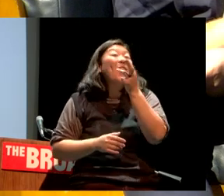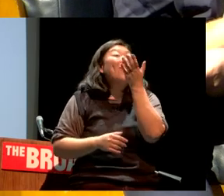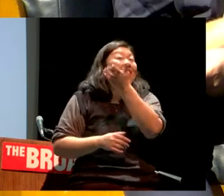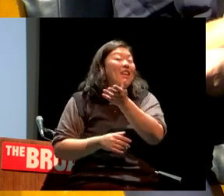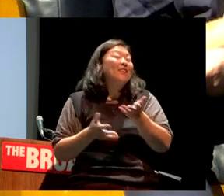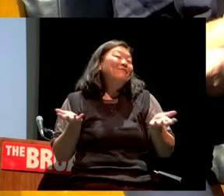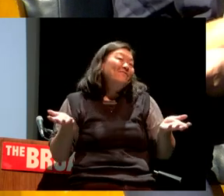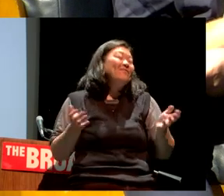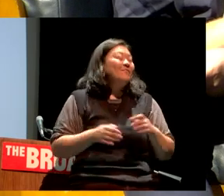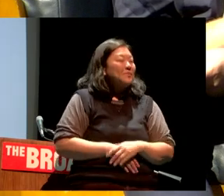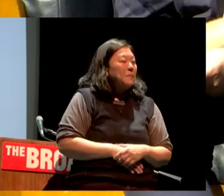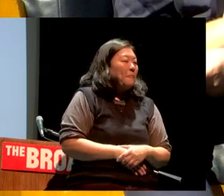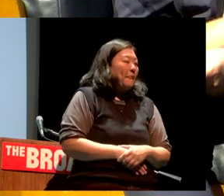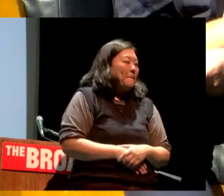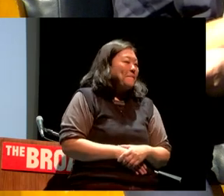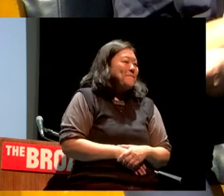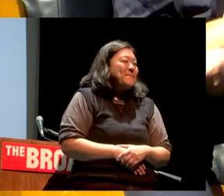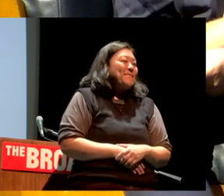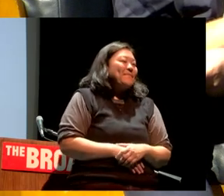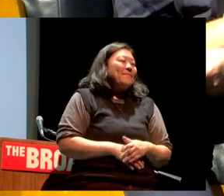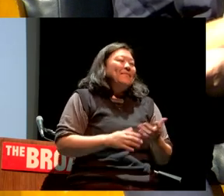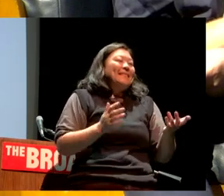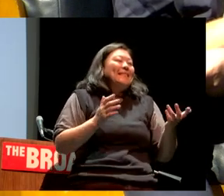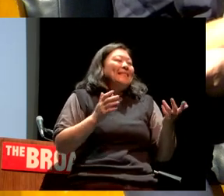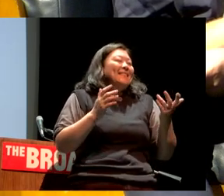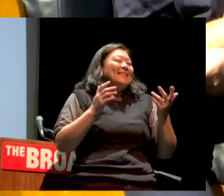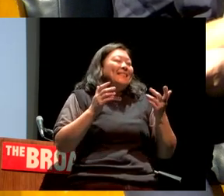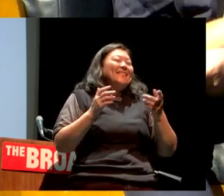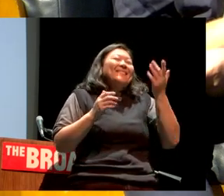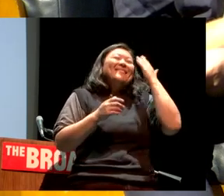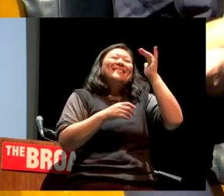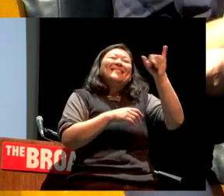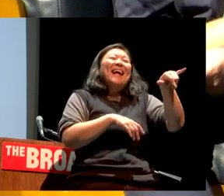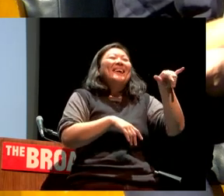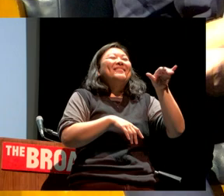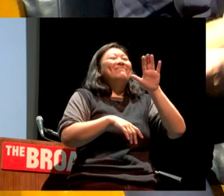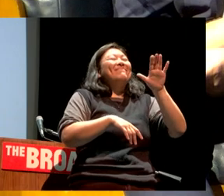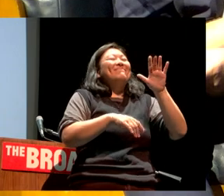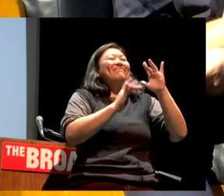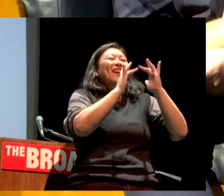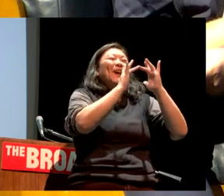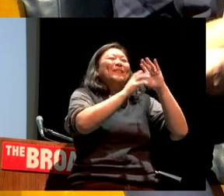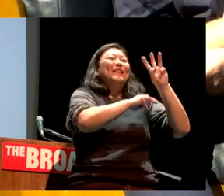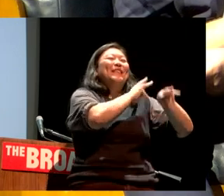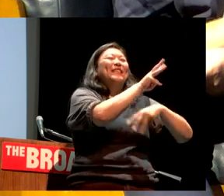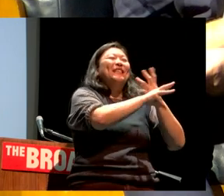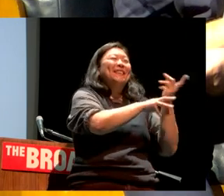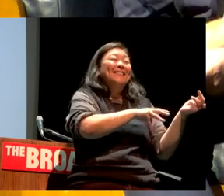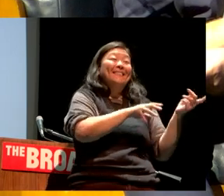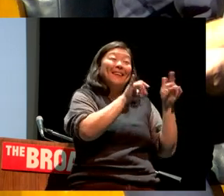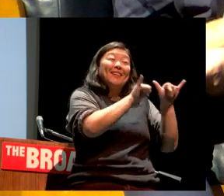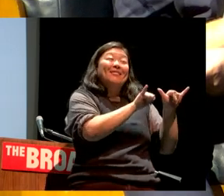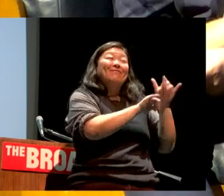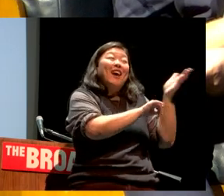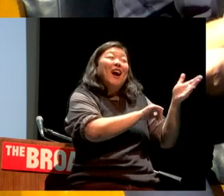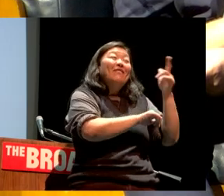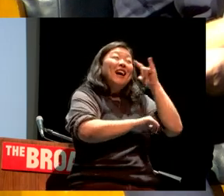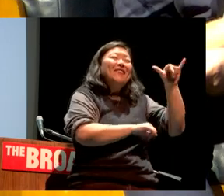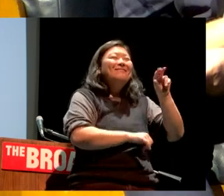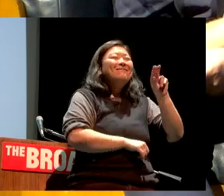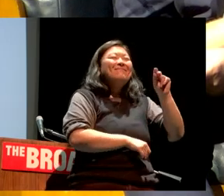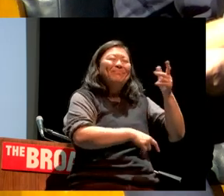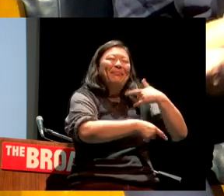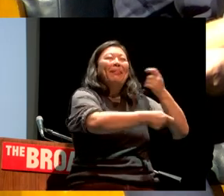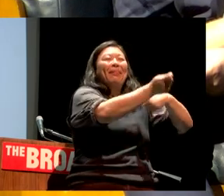quite regularly, thanks to Instagram that became, you know, the number one platform for artists to be discovered. And I think on the NFT side so